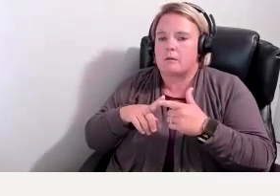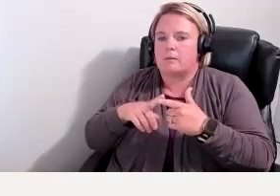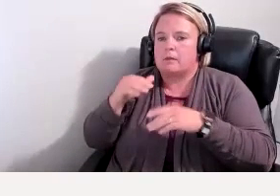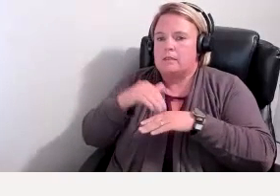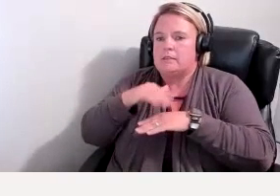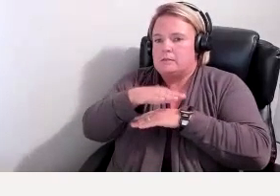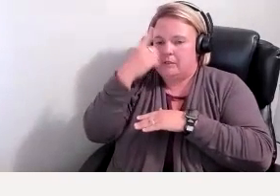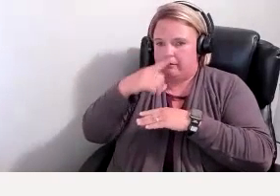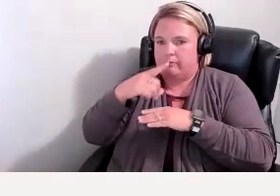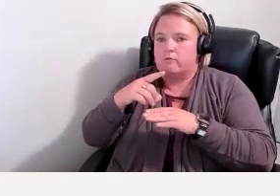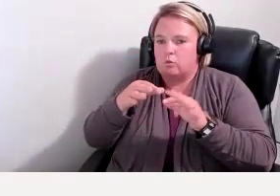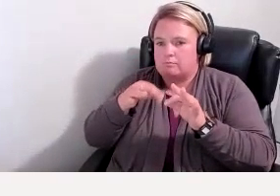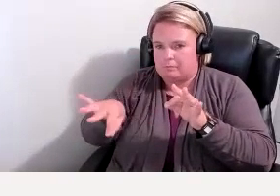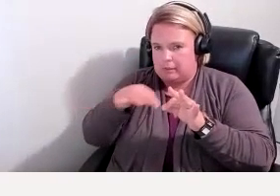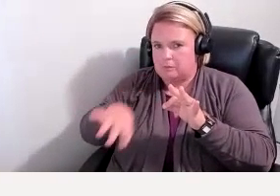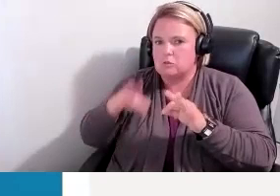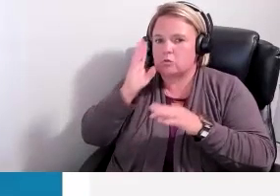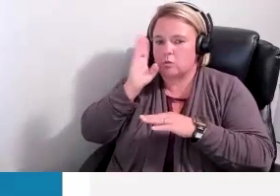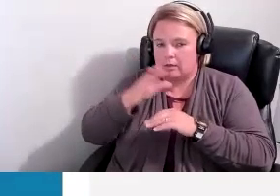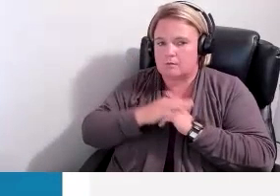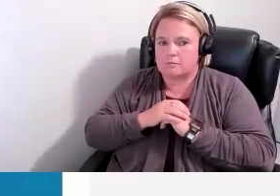for captioning.